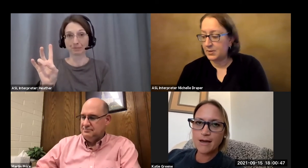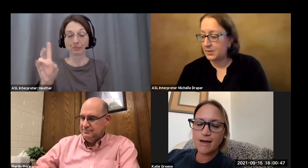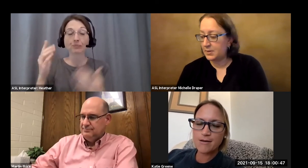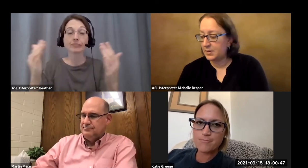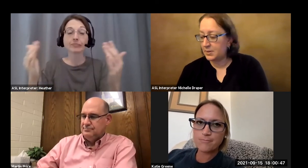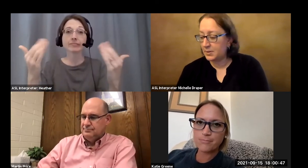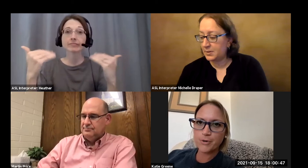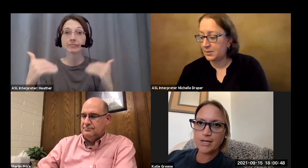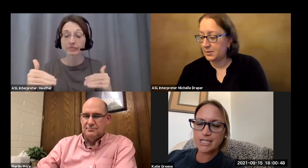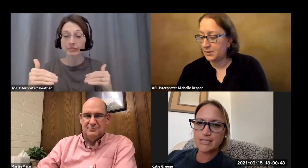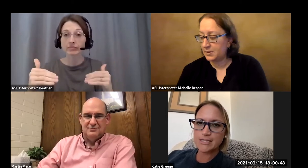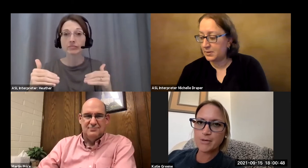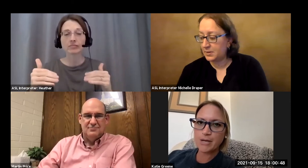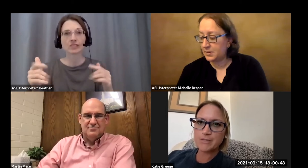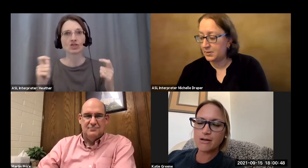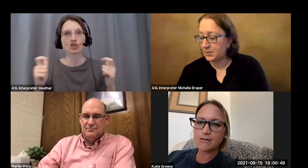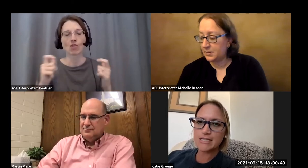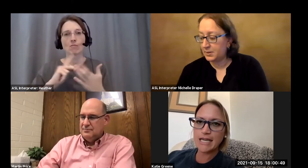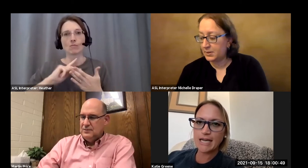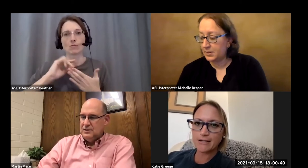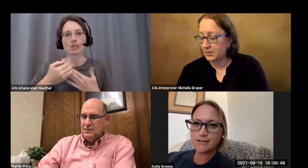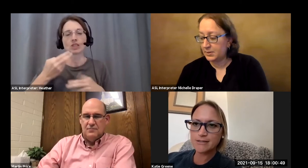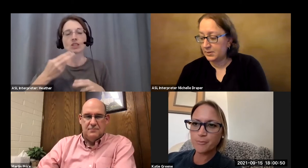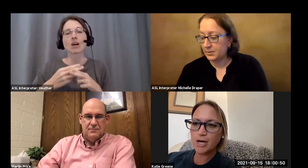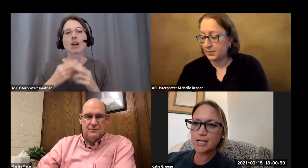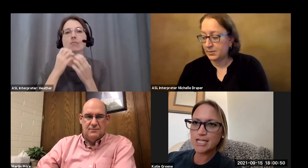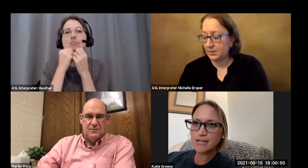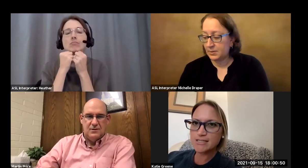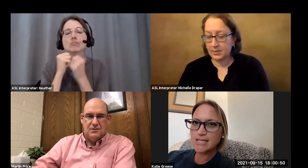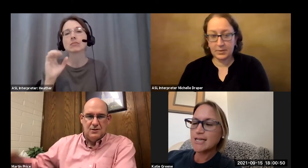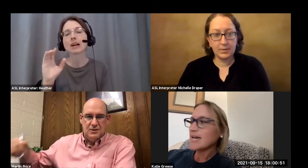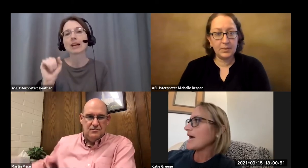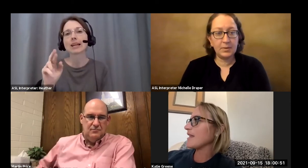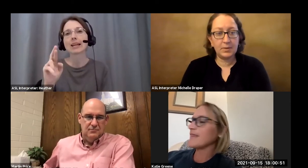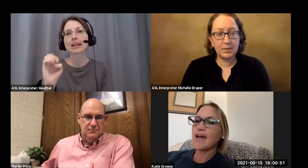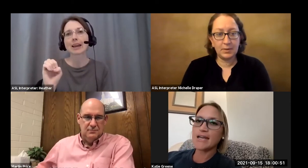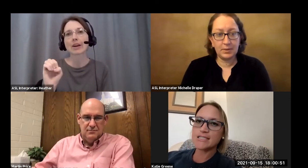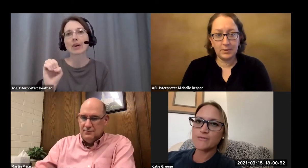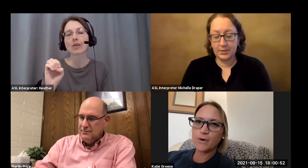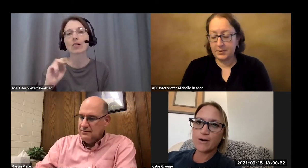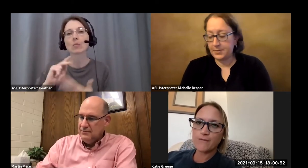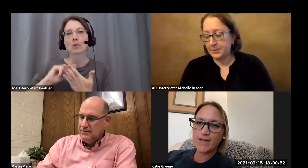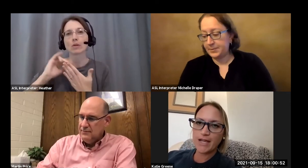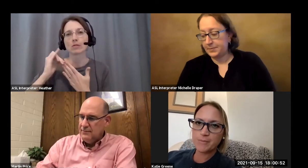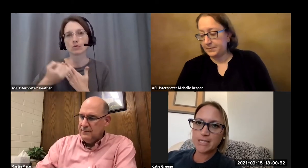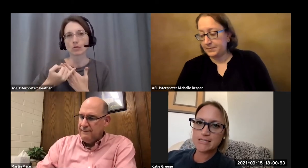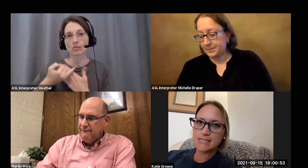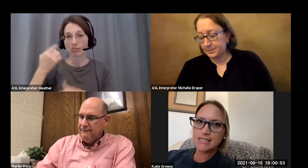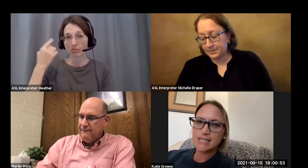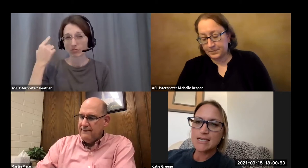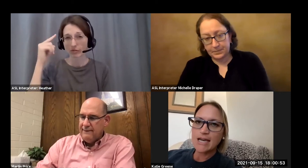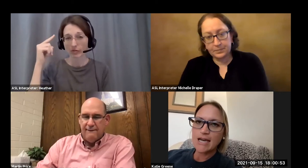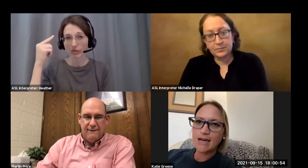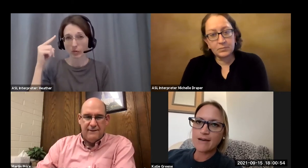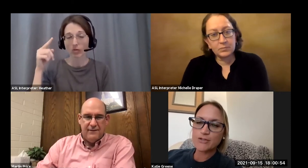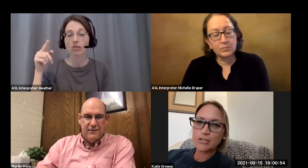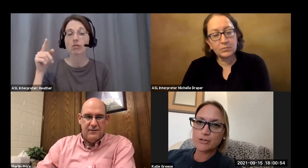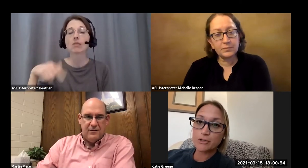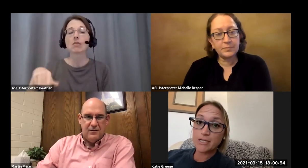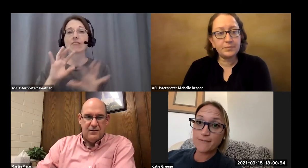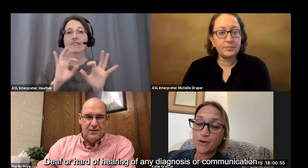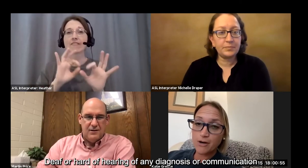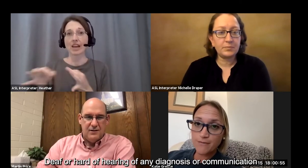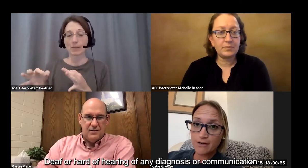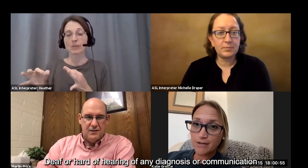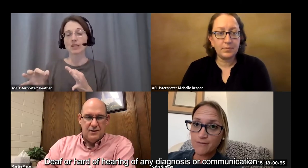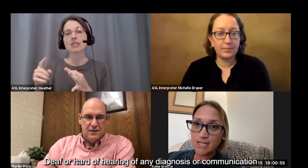big project coming up. It's called the CARE Project. And that is for families of children